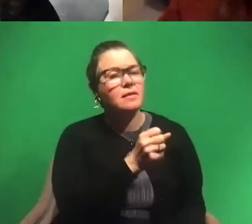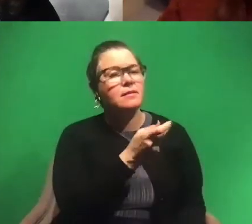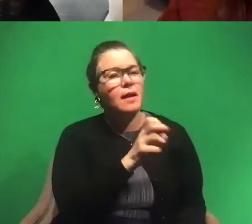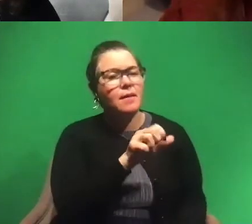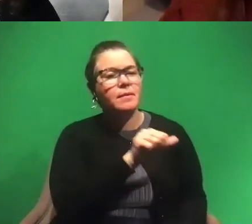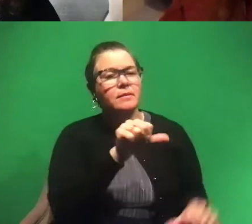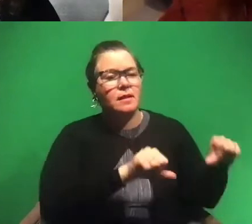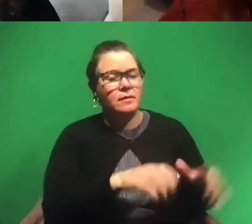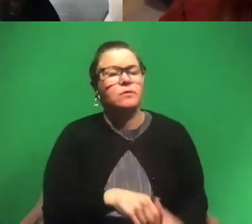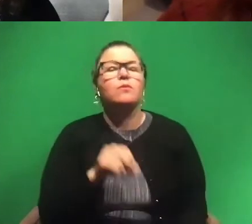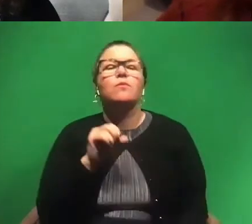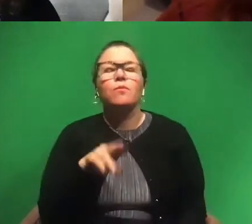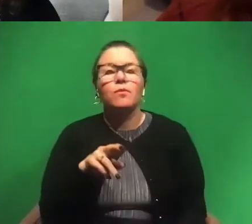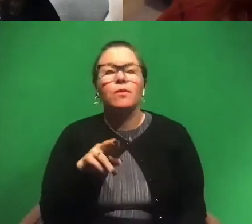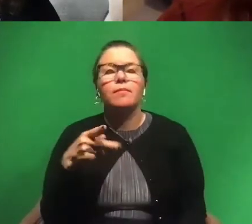paypal.me/Skype-a-Scientist or